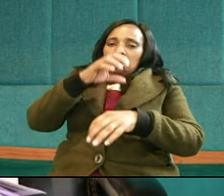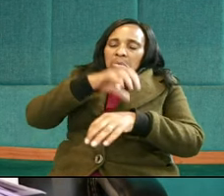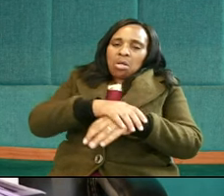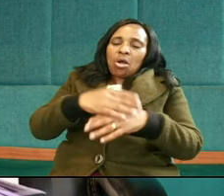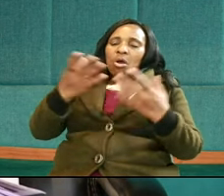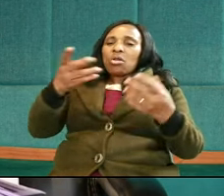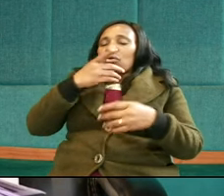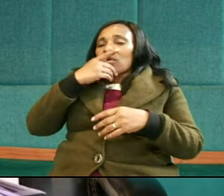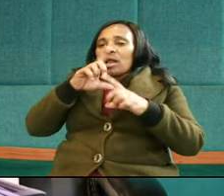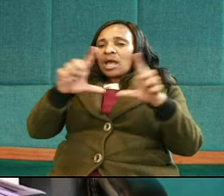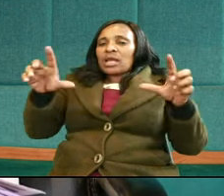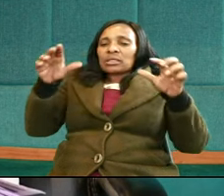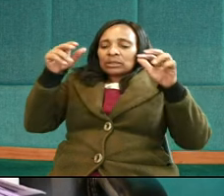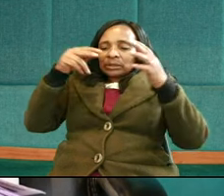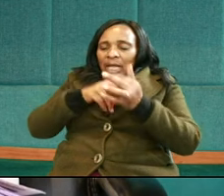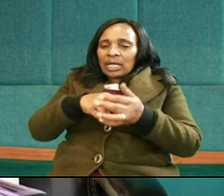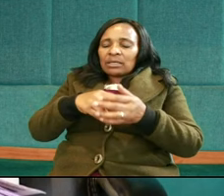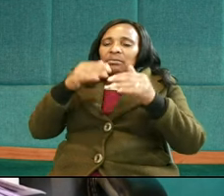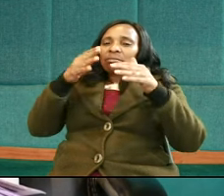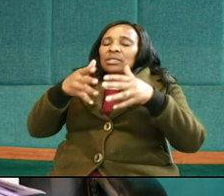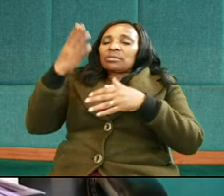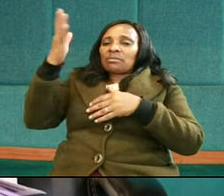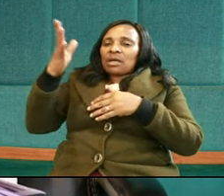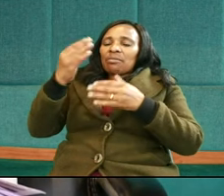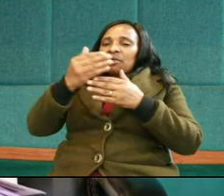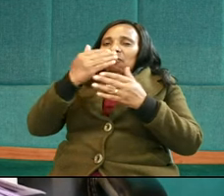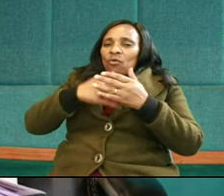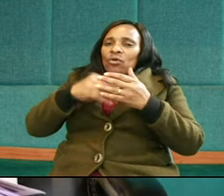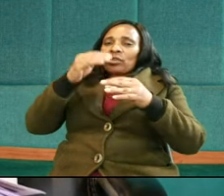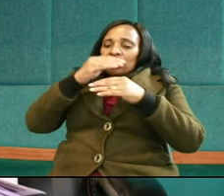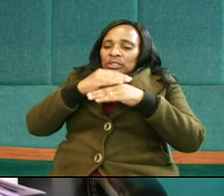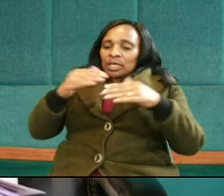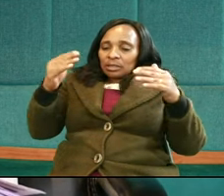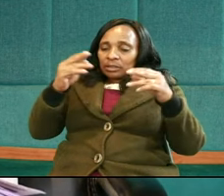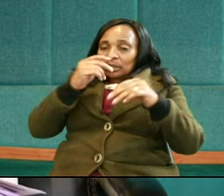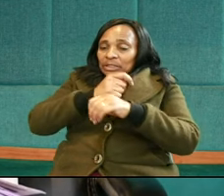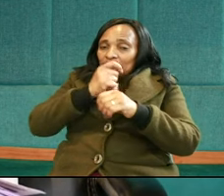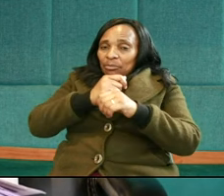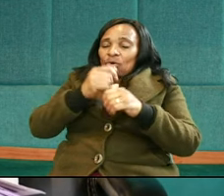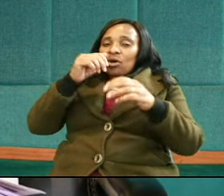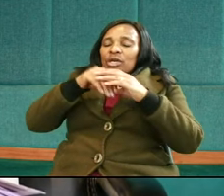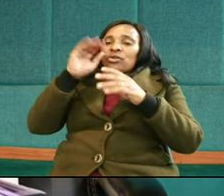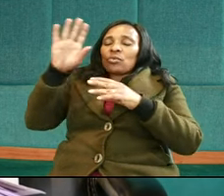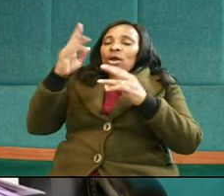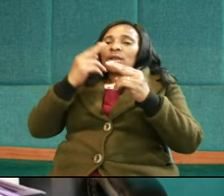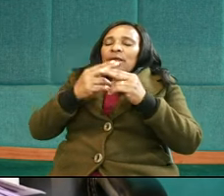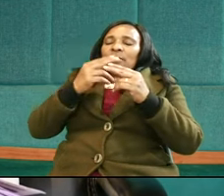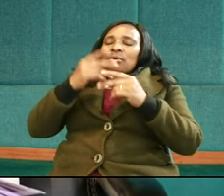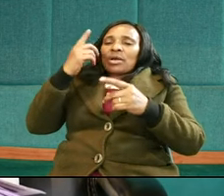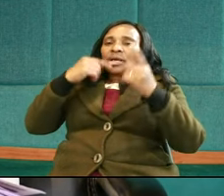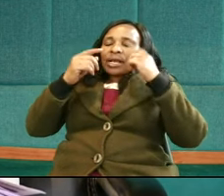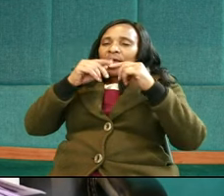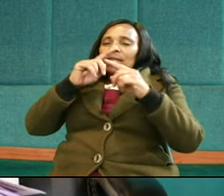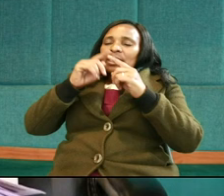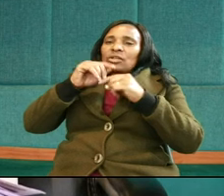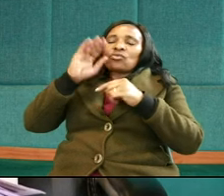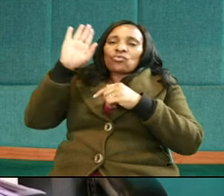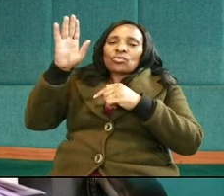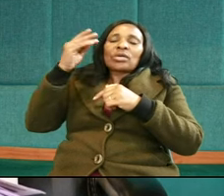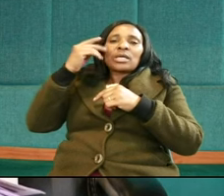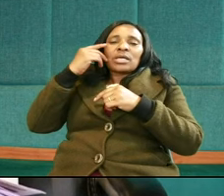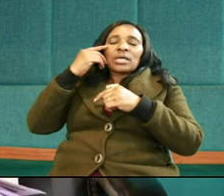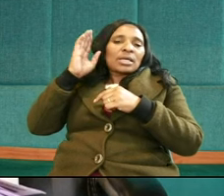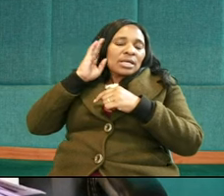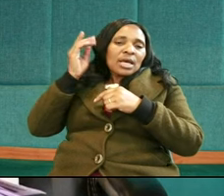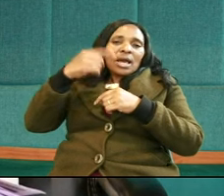will stand in your presence before this temple that bears your name, and we will cry out to you in our distress, and you will hear us and save us.'